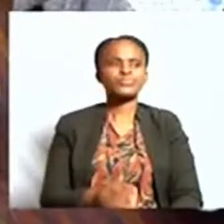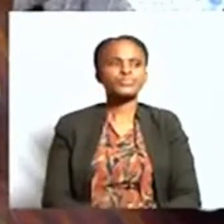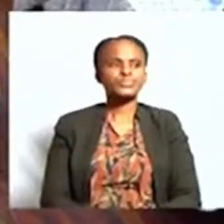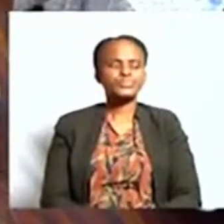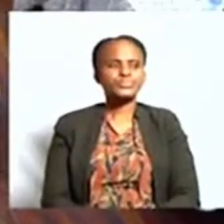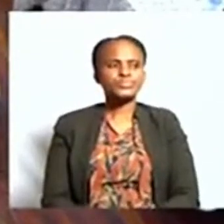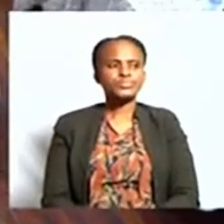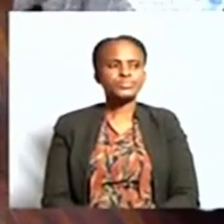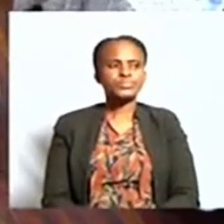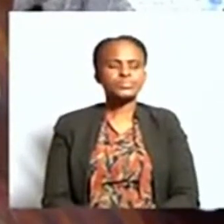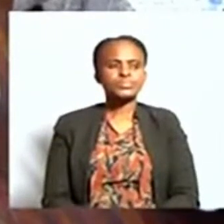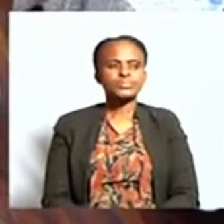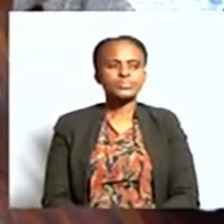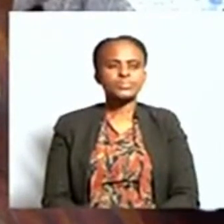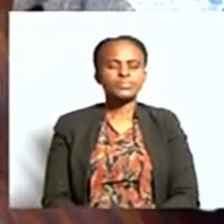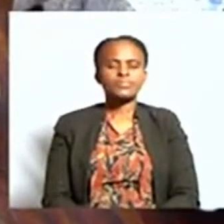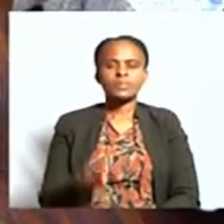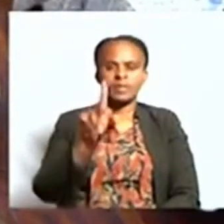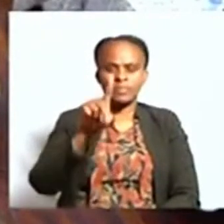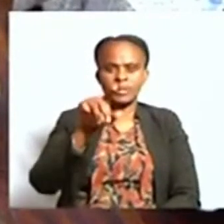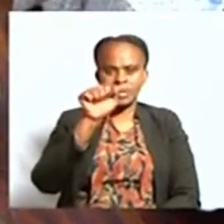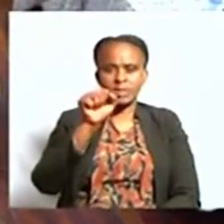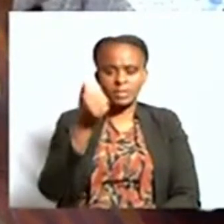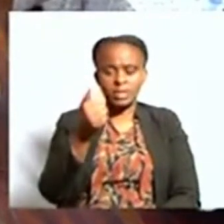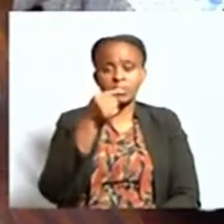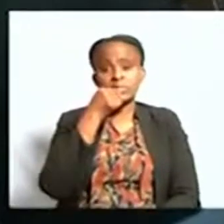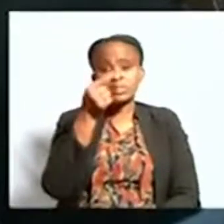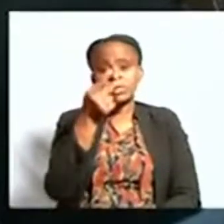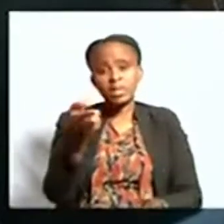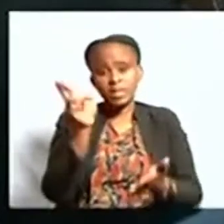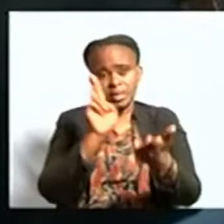Is the PS now saying they want to resubmit?